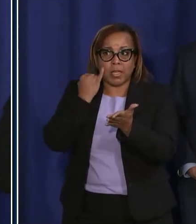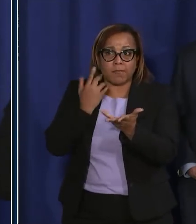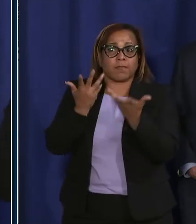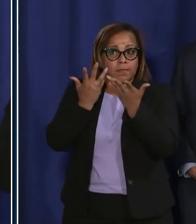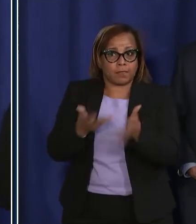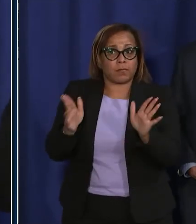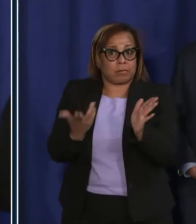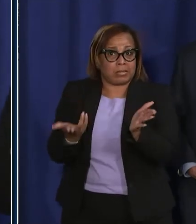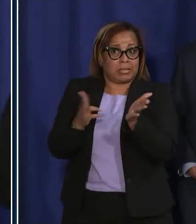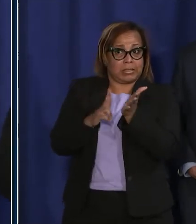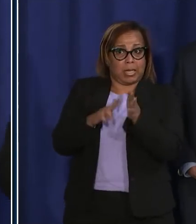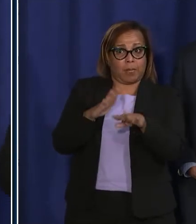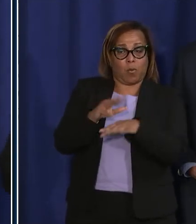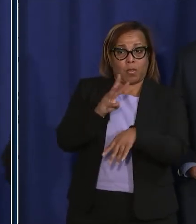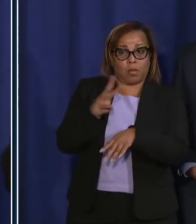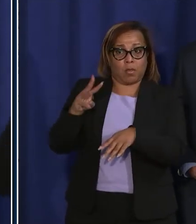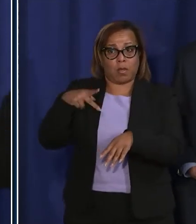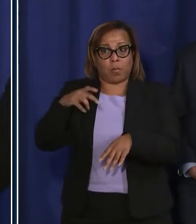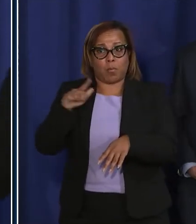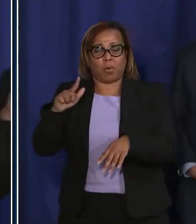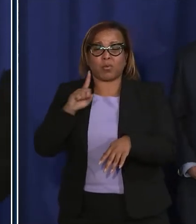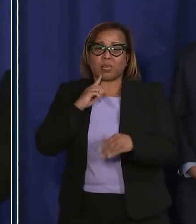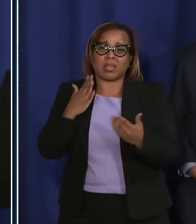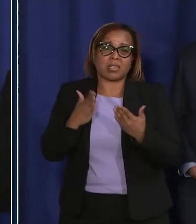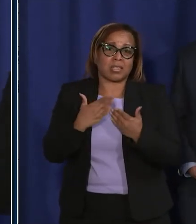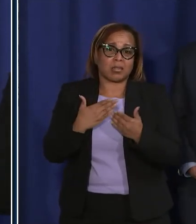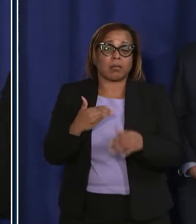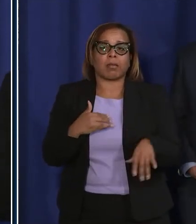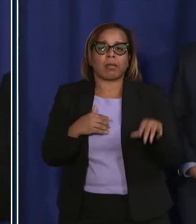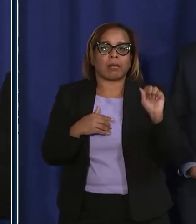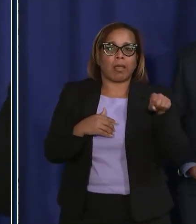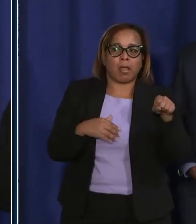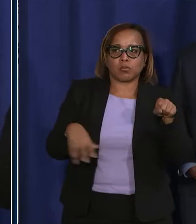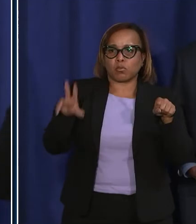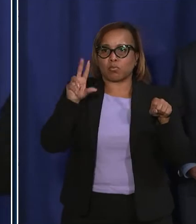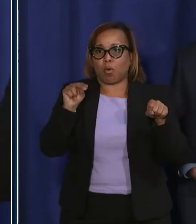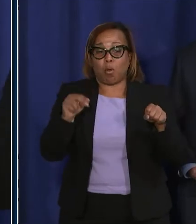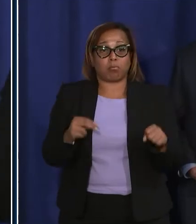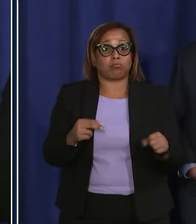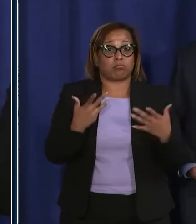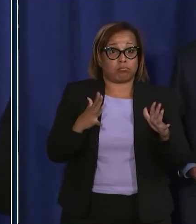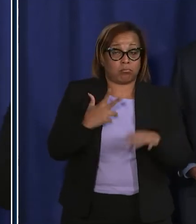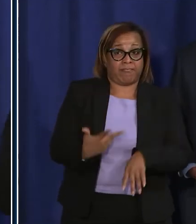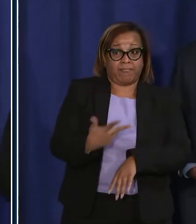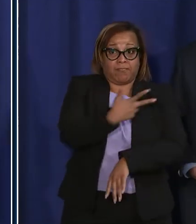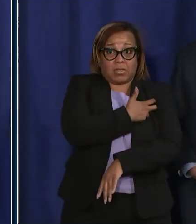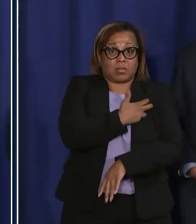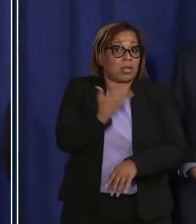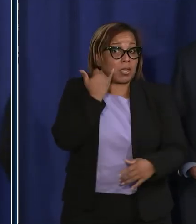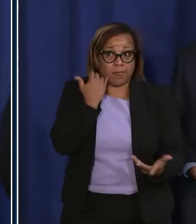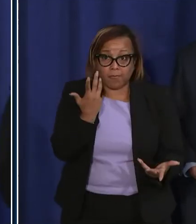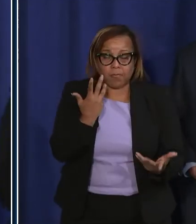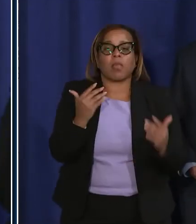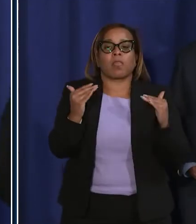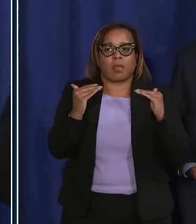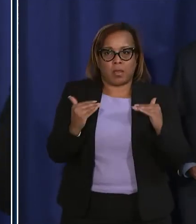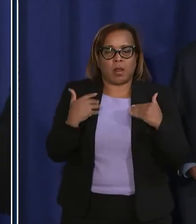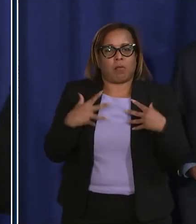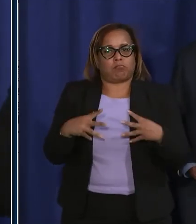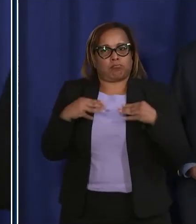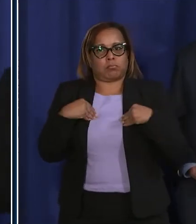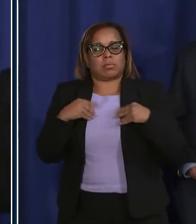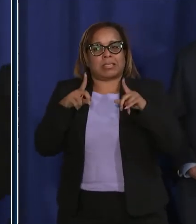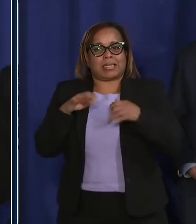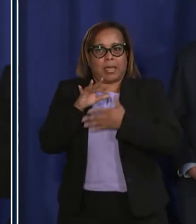up on the portal, which again is very simple. Yes or no vaccination, or you're going to take the testing option, providing